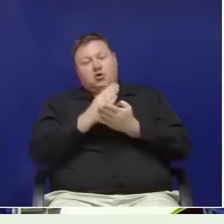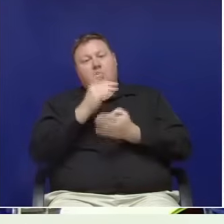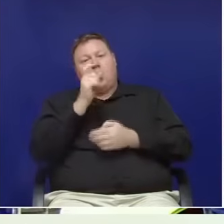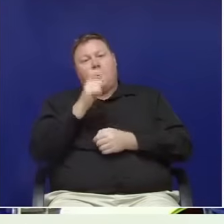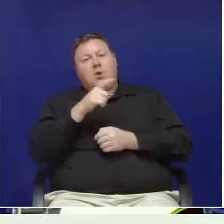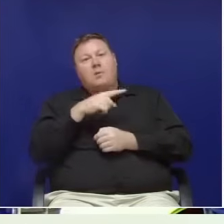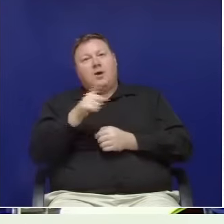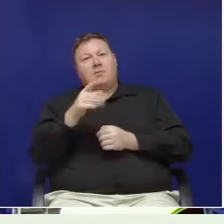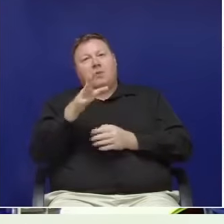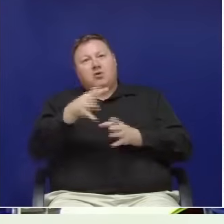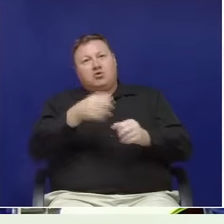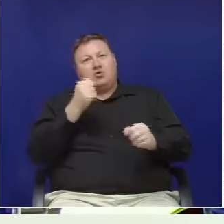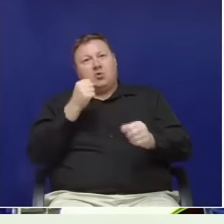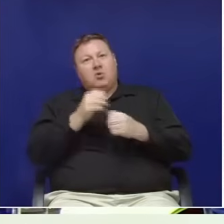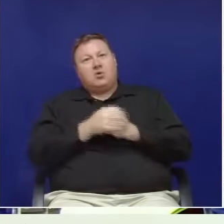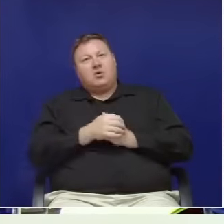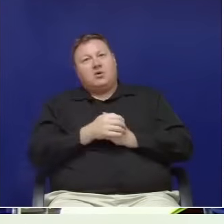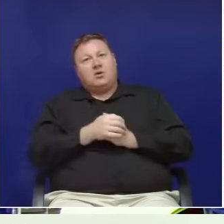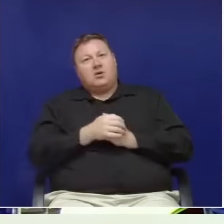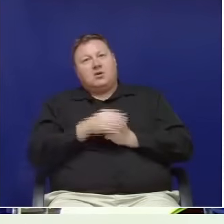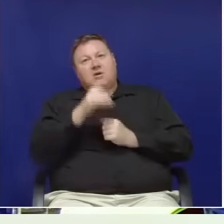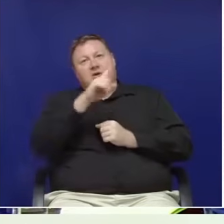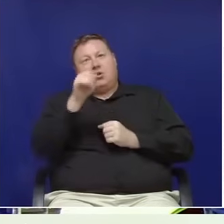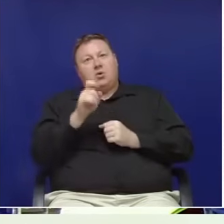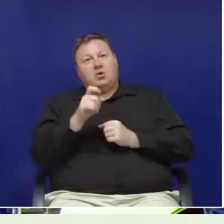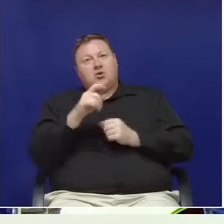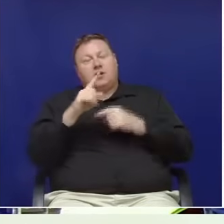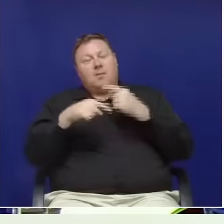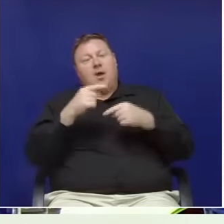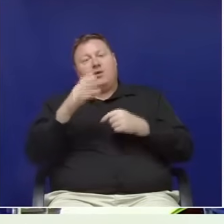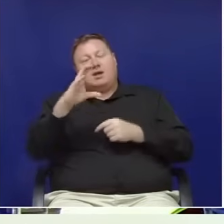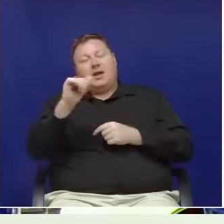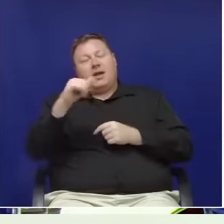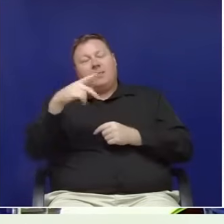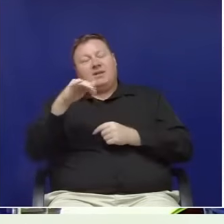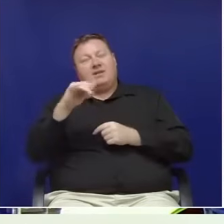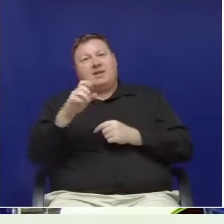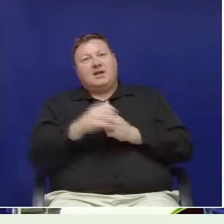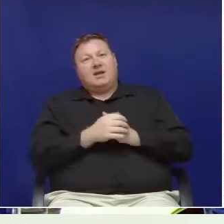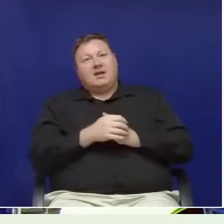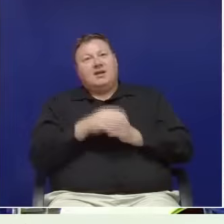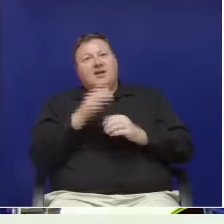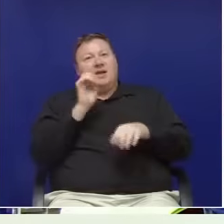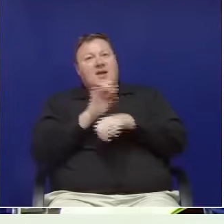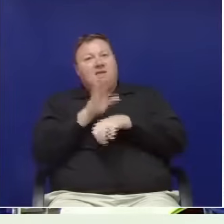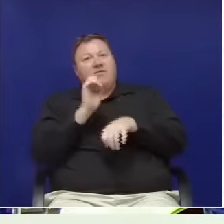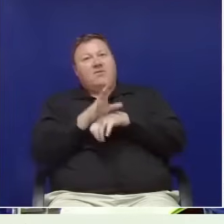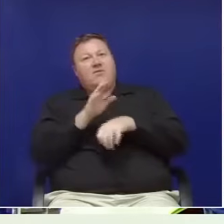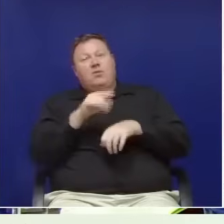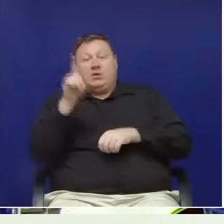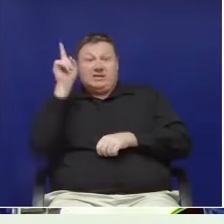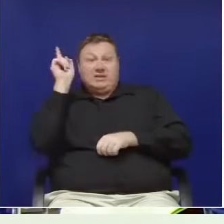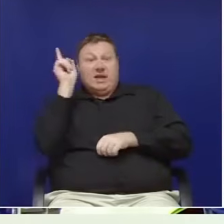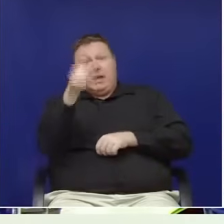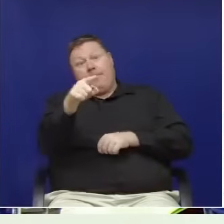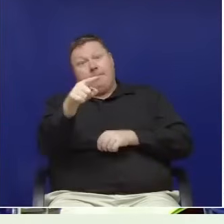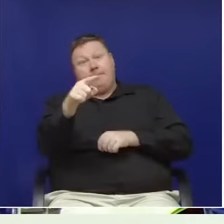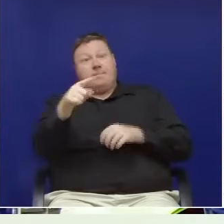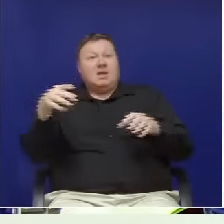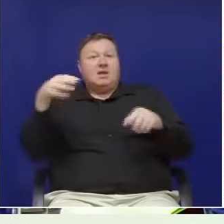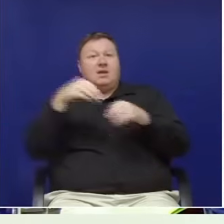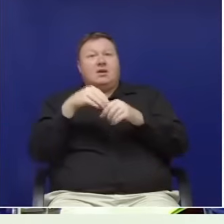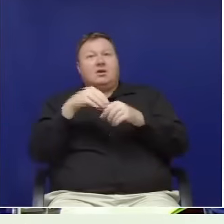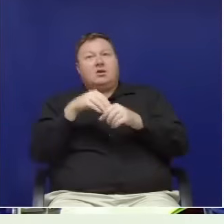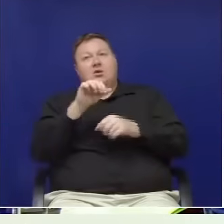must withdraw that. And the question is about Capitec, which then influenced him to include